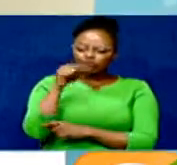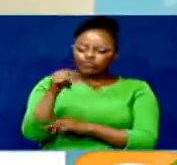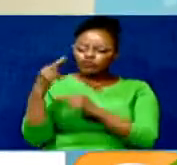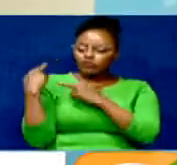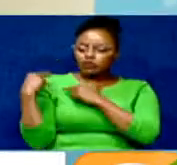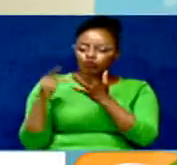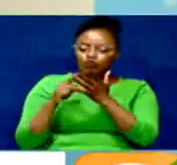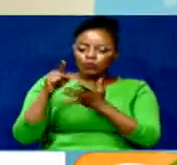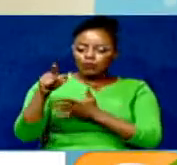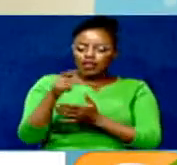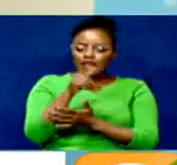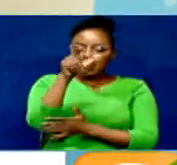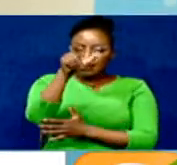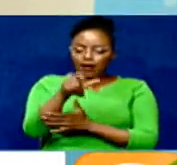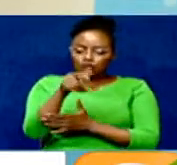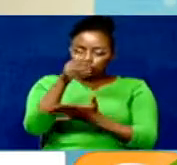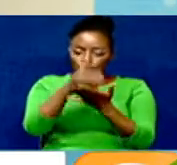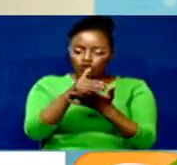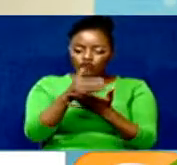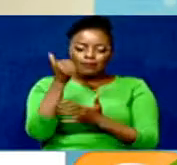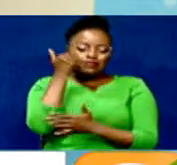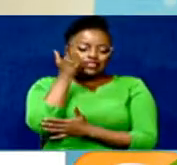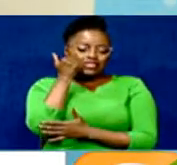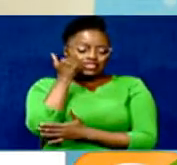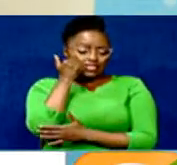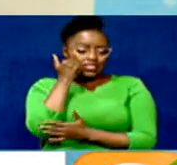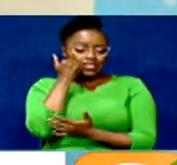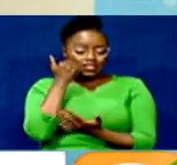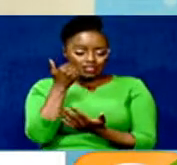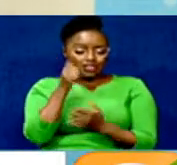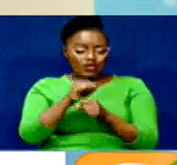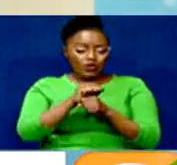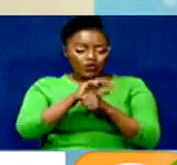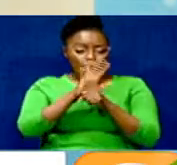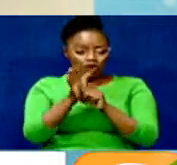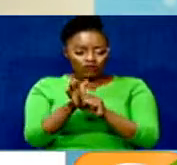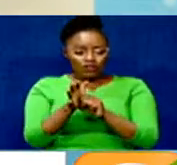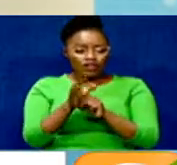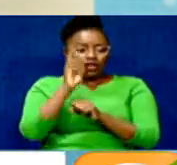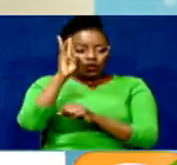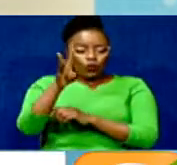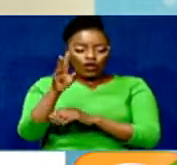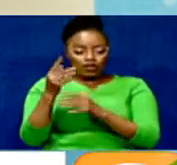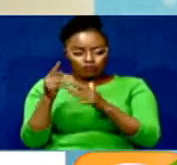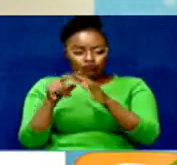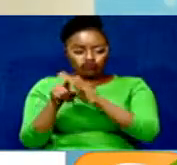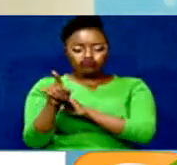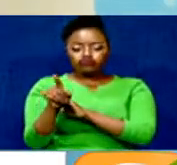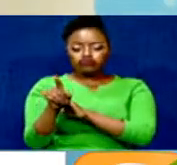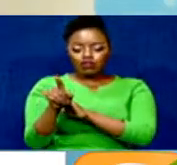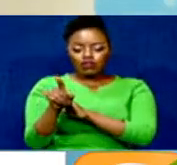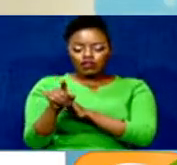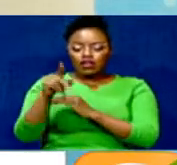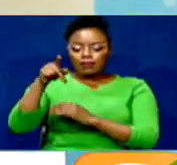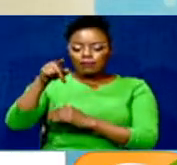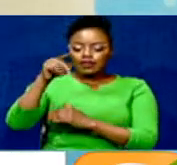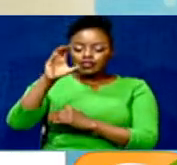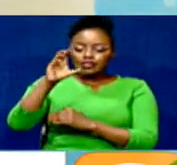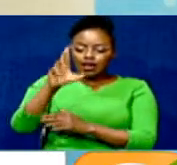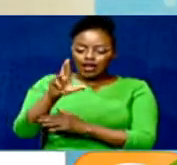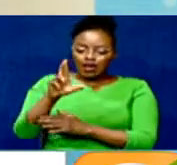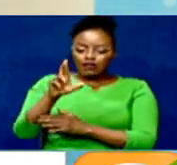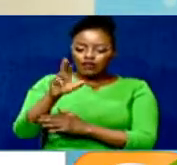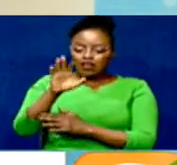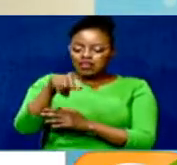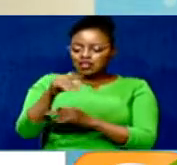cost. Any person who tests positive to an antigen test is subjected to entry to a PCR test at